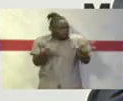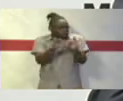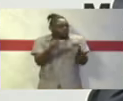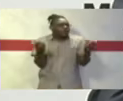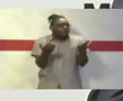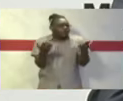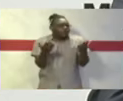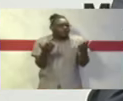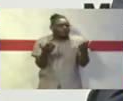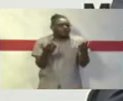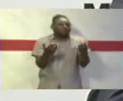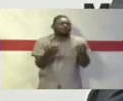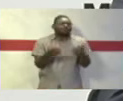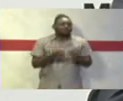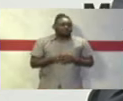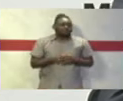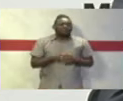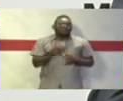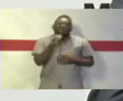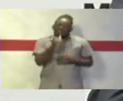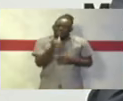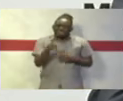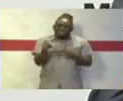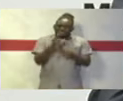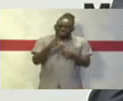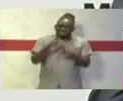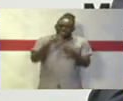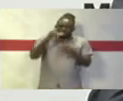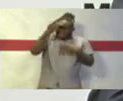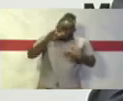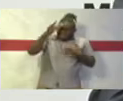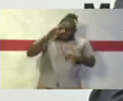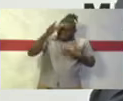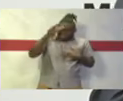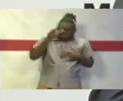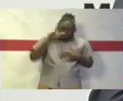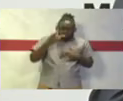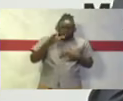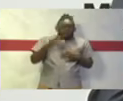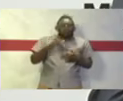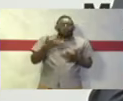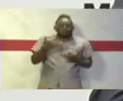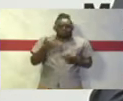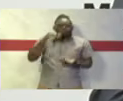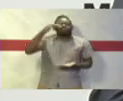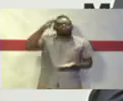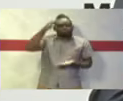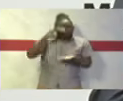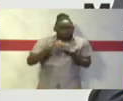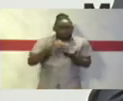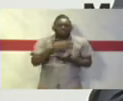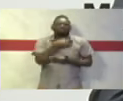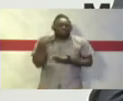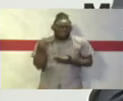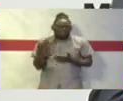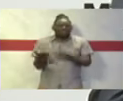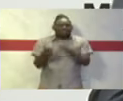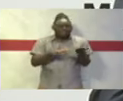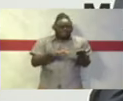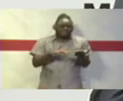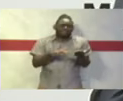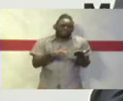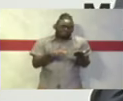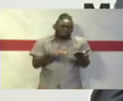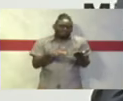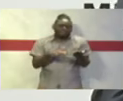you from getting severe forms of the disease, and of course decrease the likelihood of you dying from COVID-19. There is a chance that you